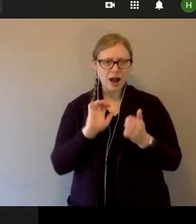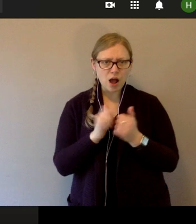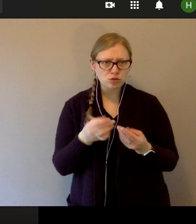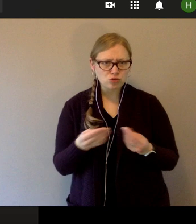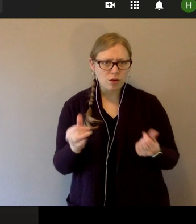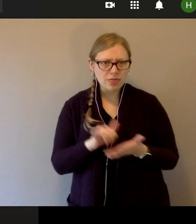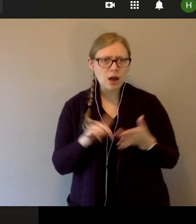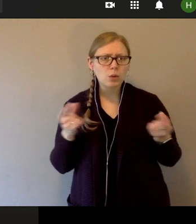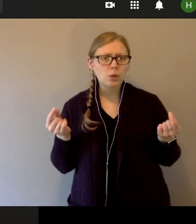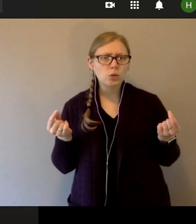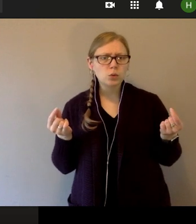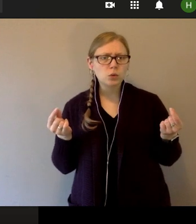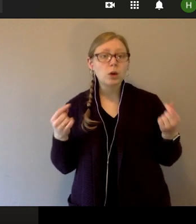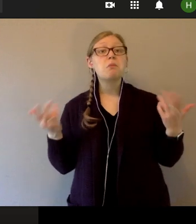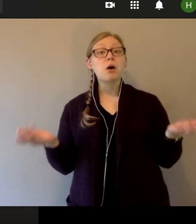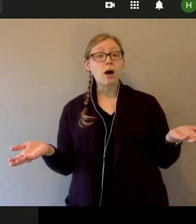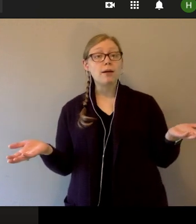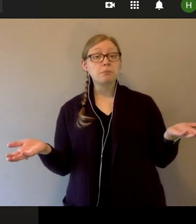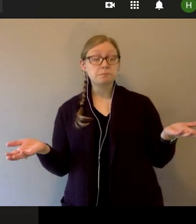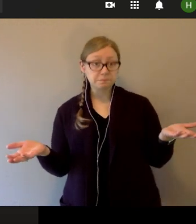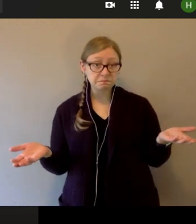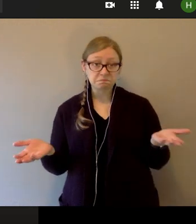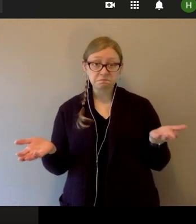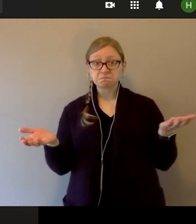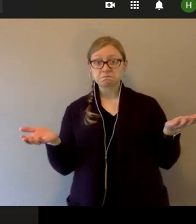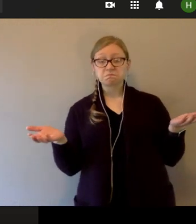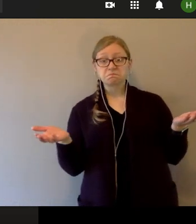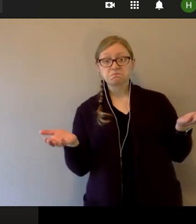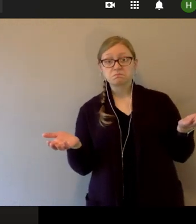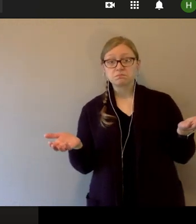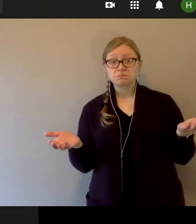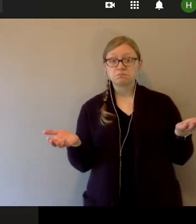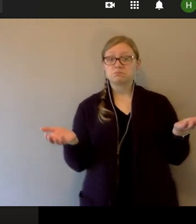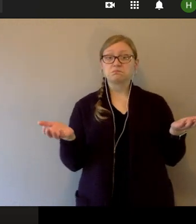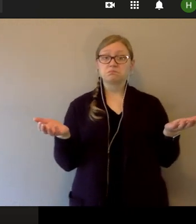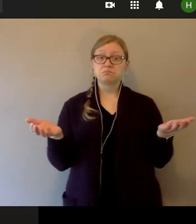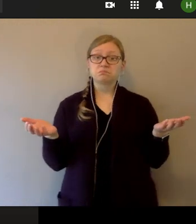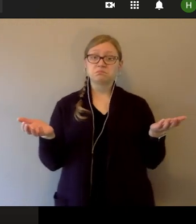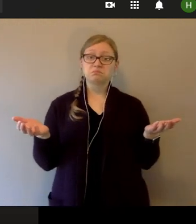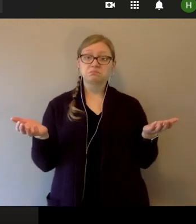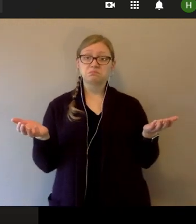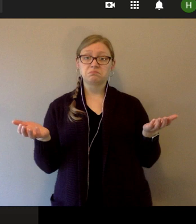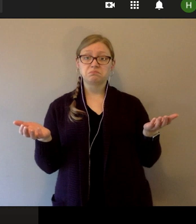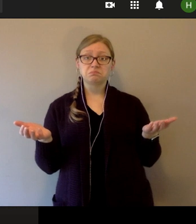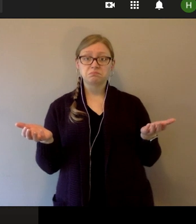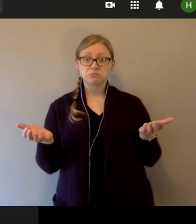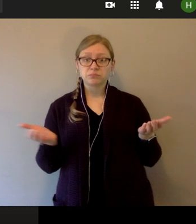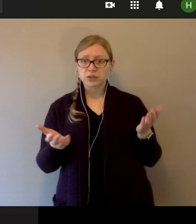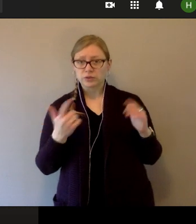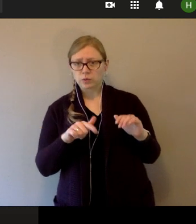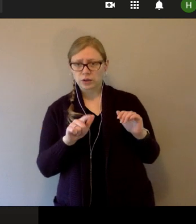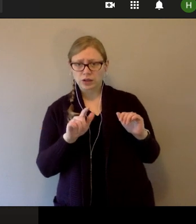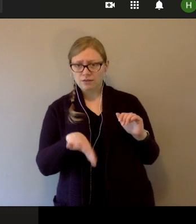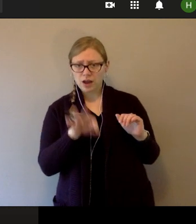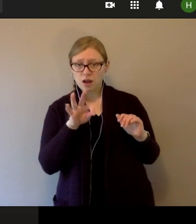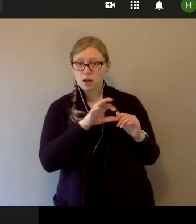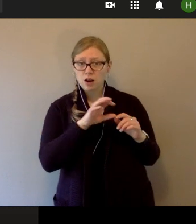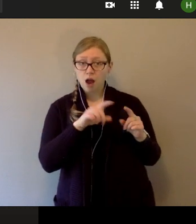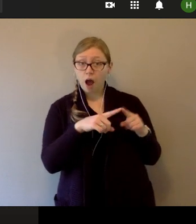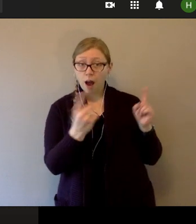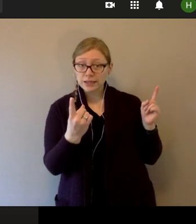Well, let's say that we're going to relate the side opposite and the hypotenuse. So that is going to